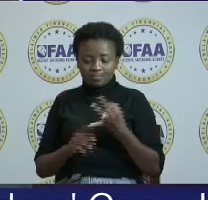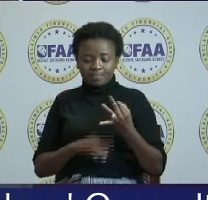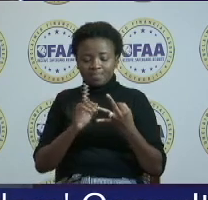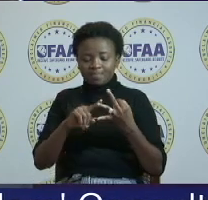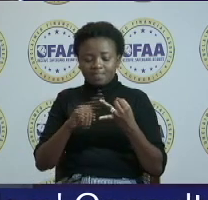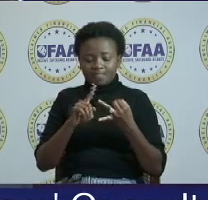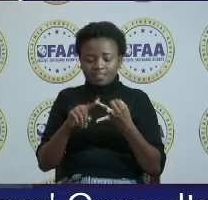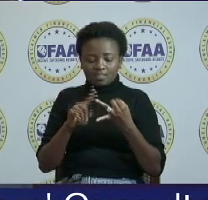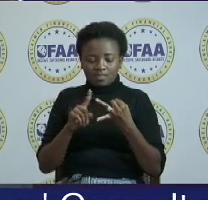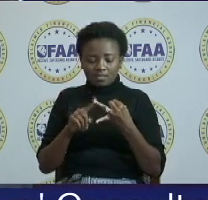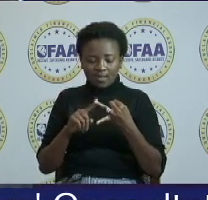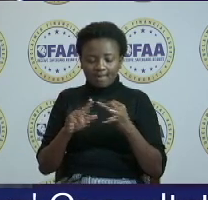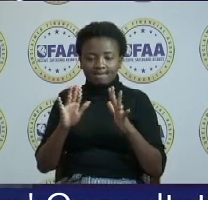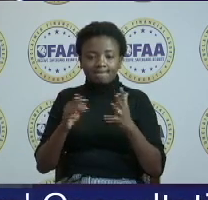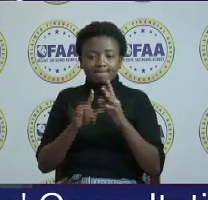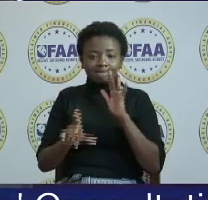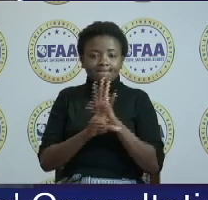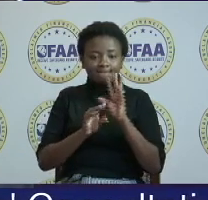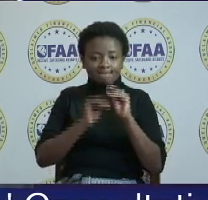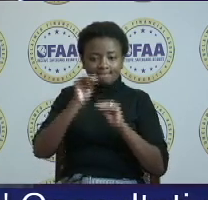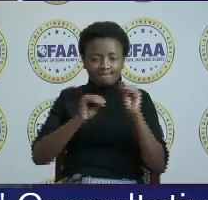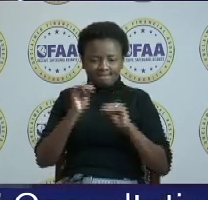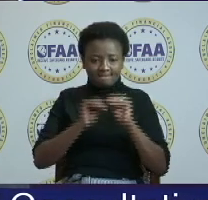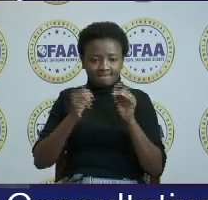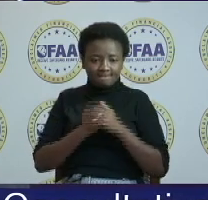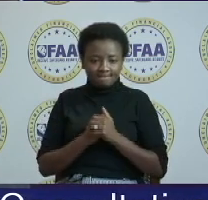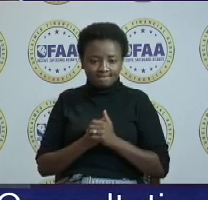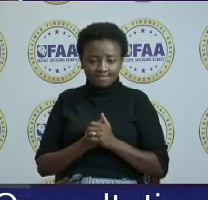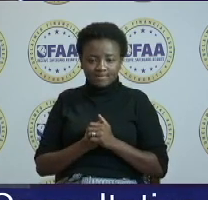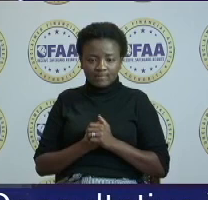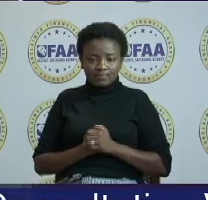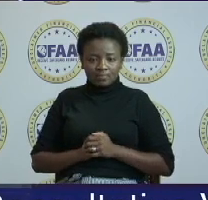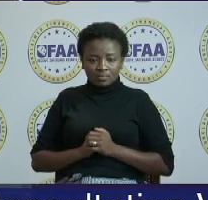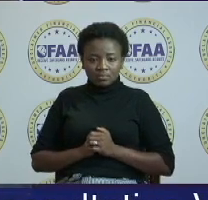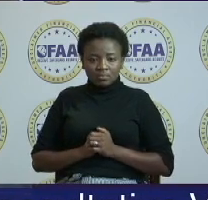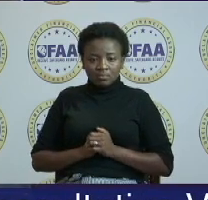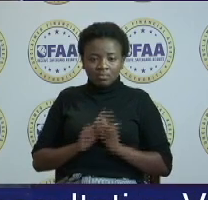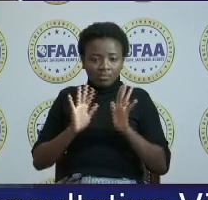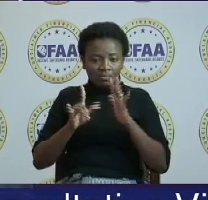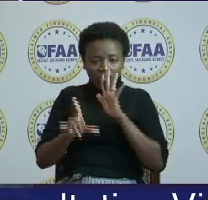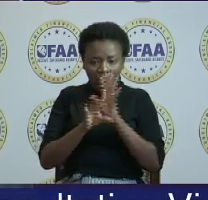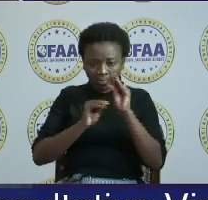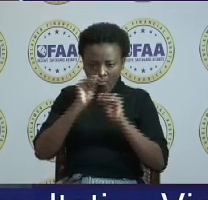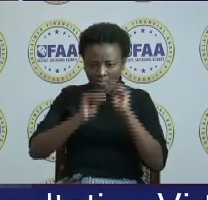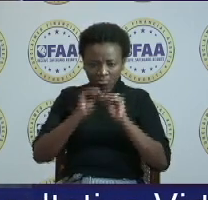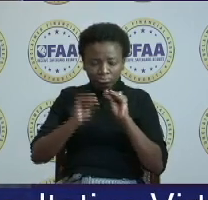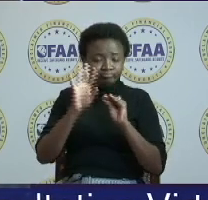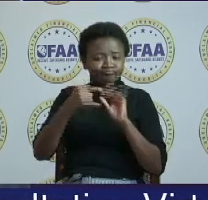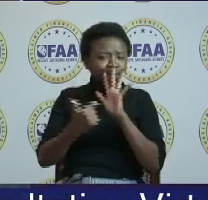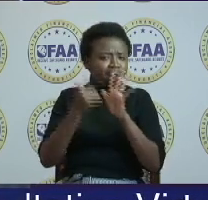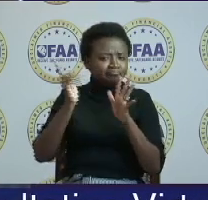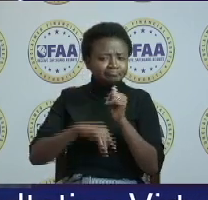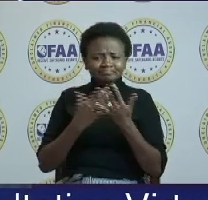our legislation has been crafted. And again, I did allude to that in the sense that it doesn't matter what you're